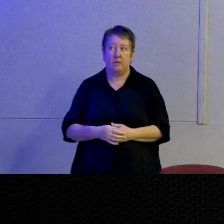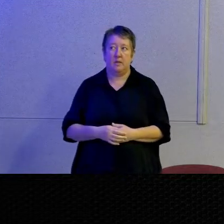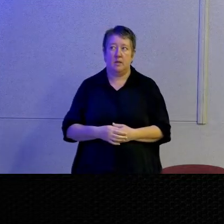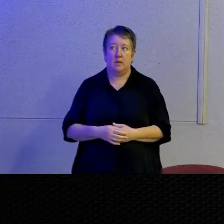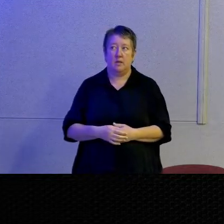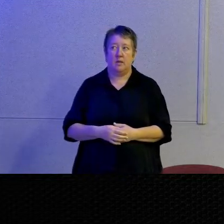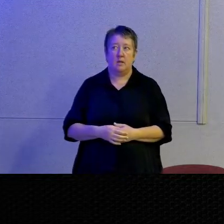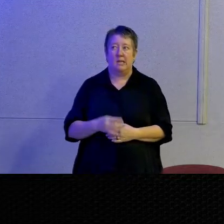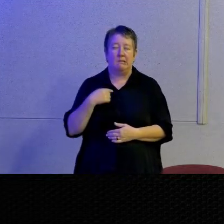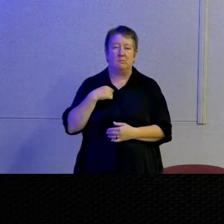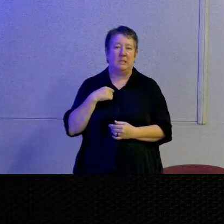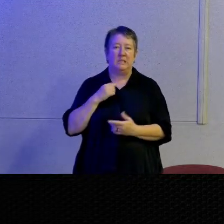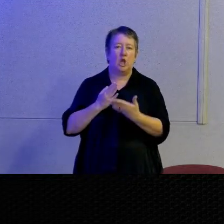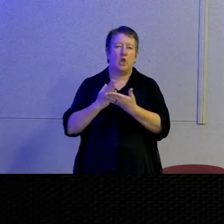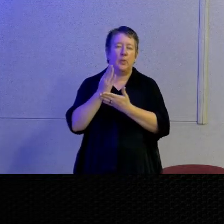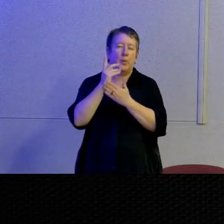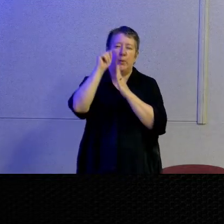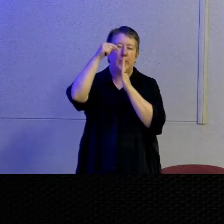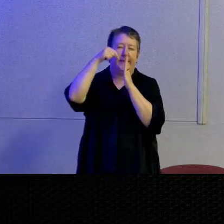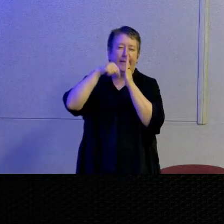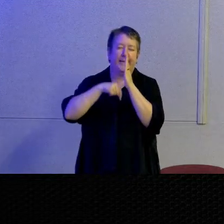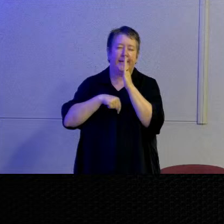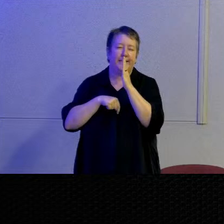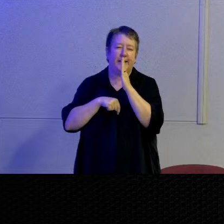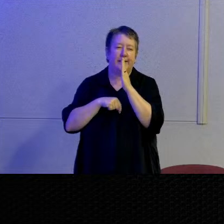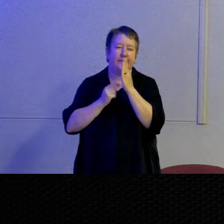So I won't go through the details of this